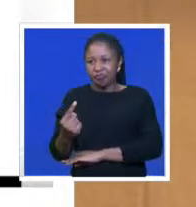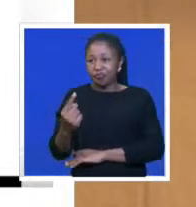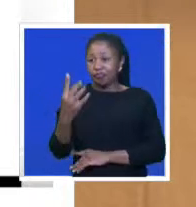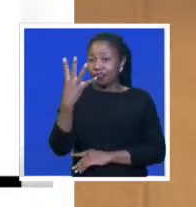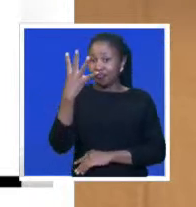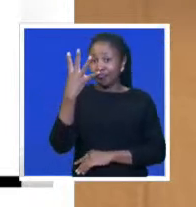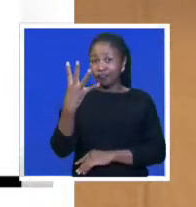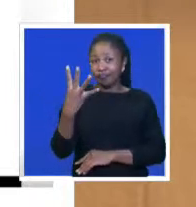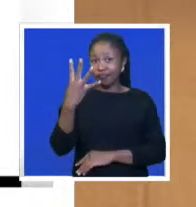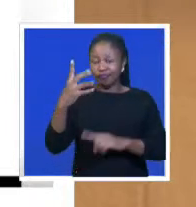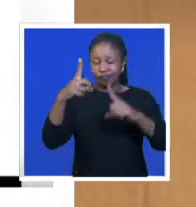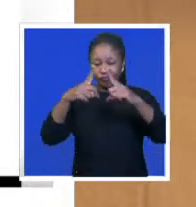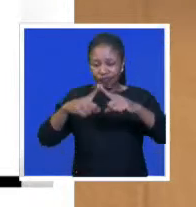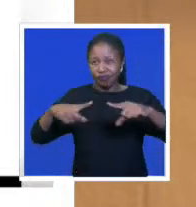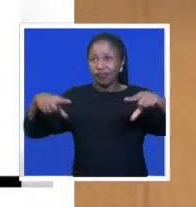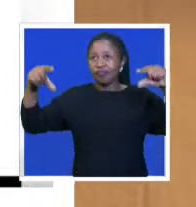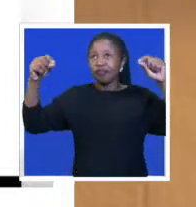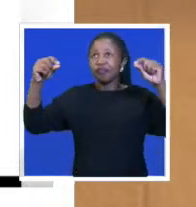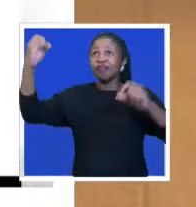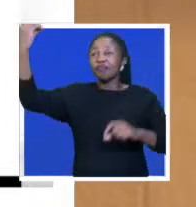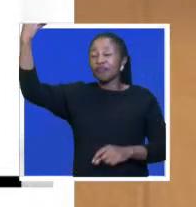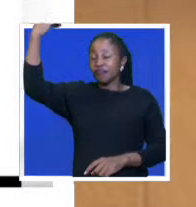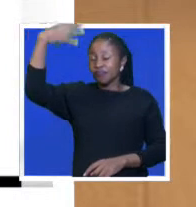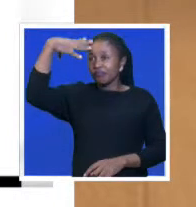moon, and the stars were created.